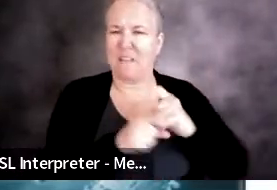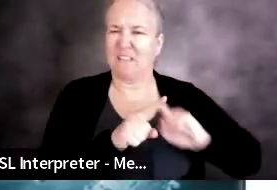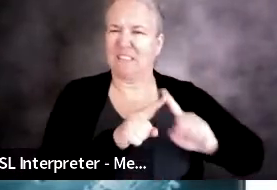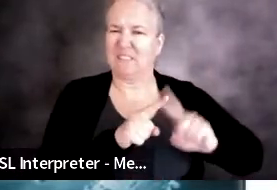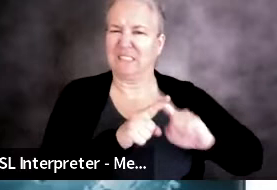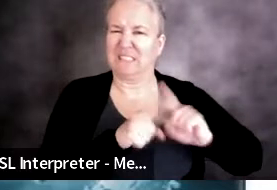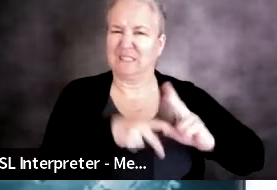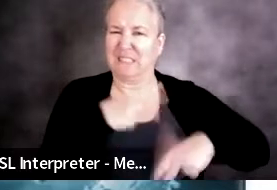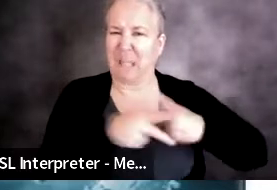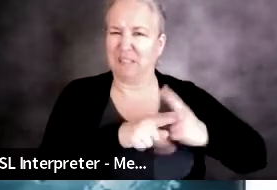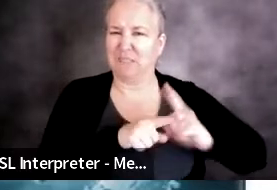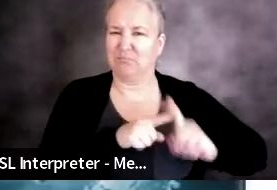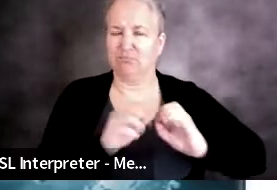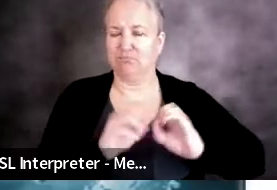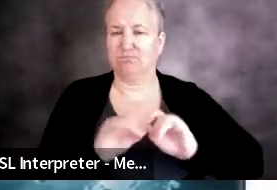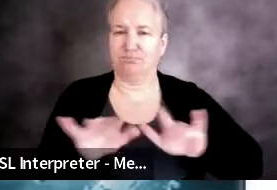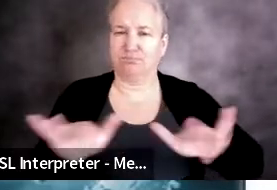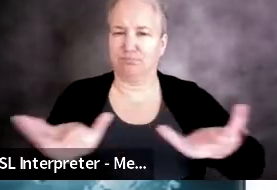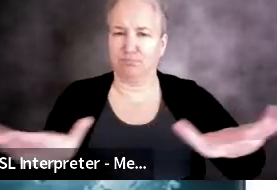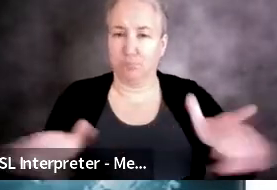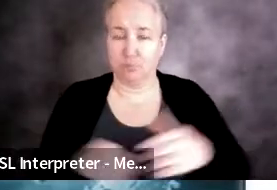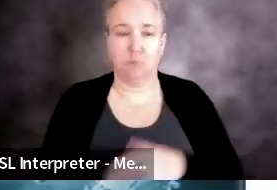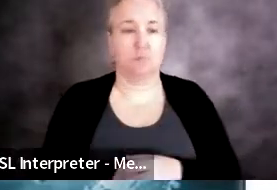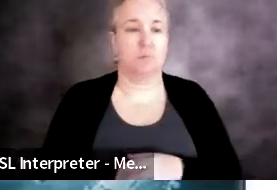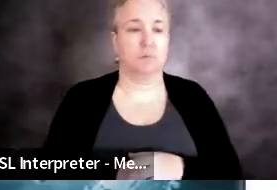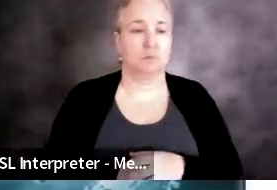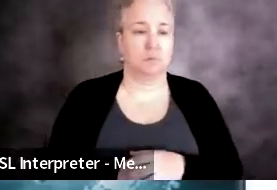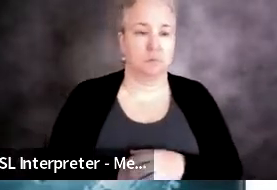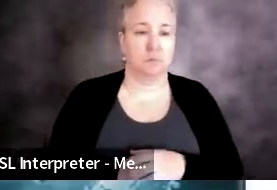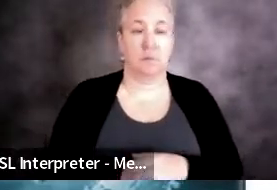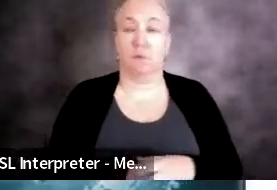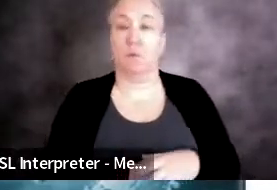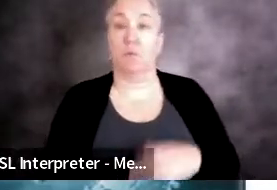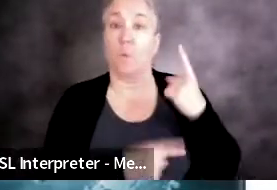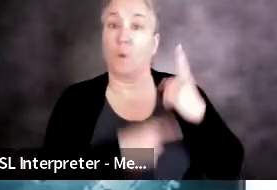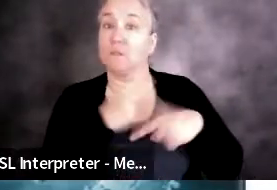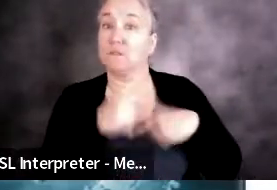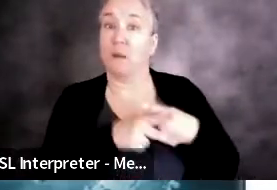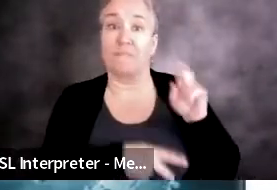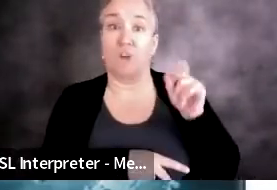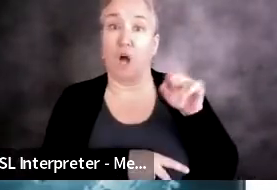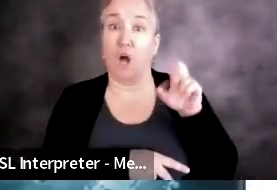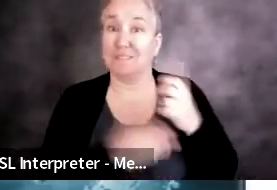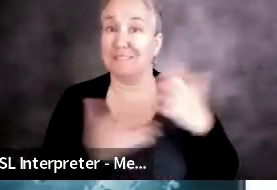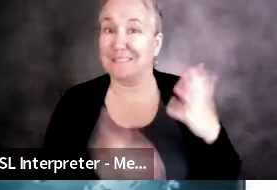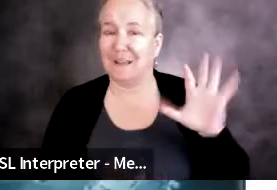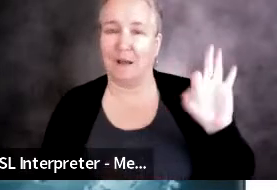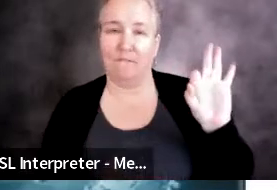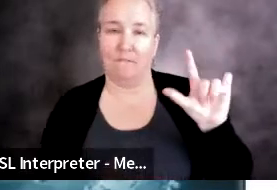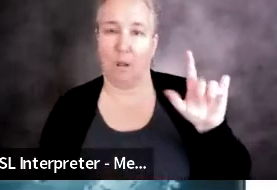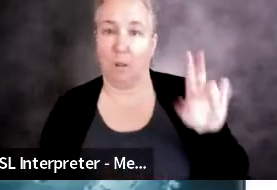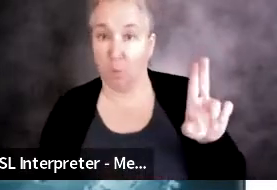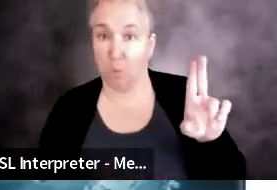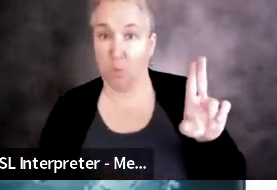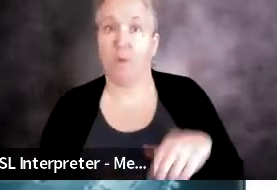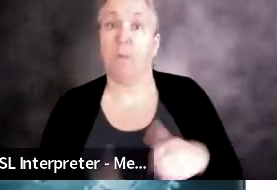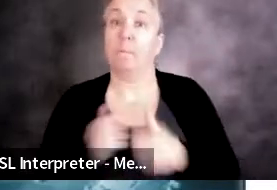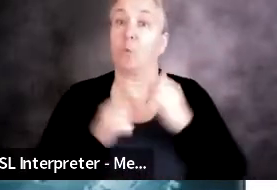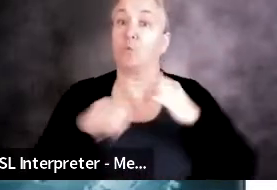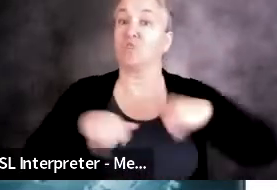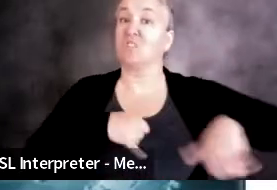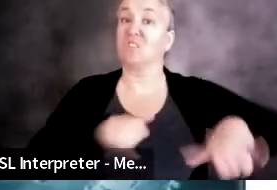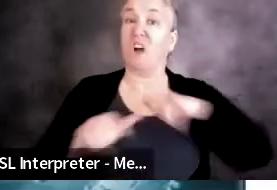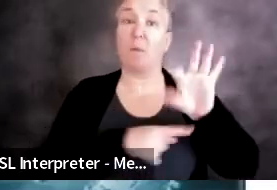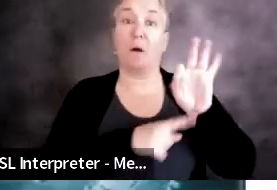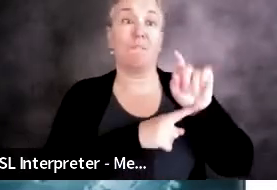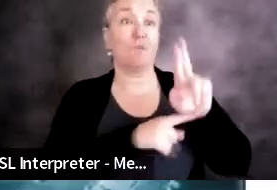right? So the flu is one of those viruses. The most common flu types that circulate